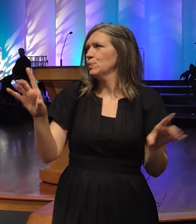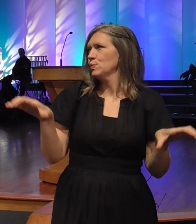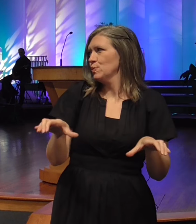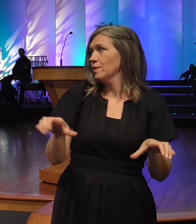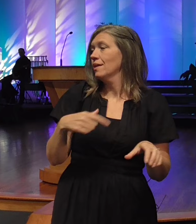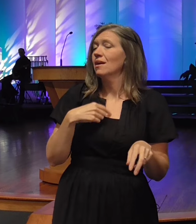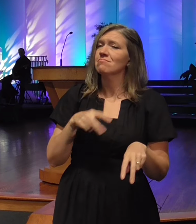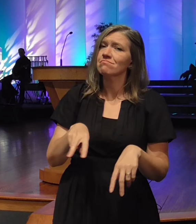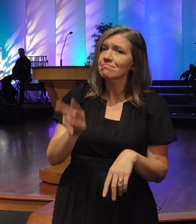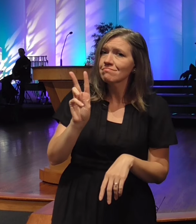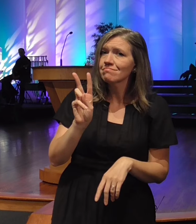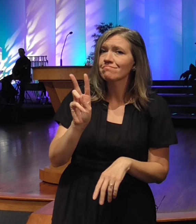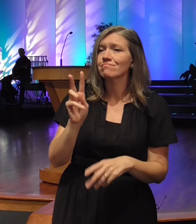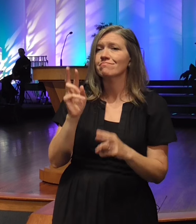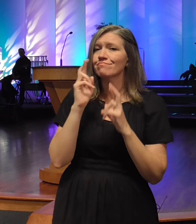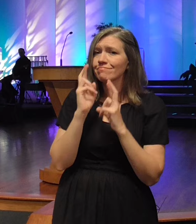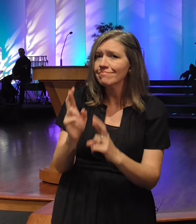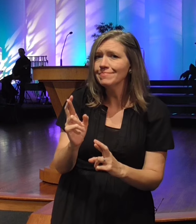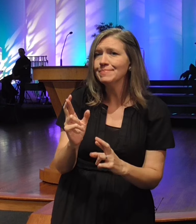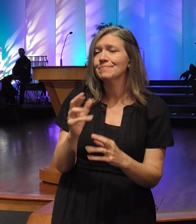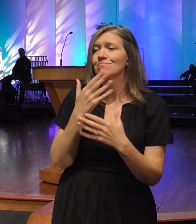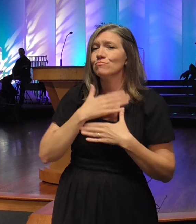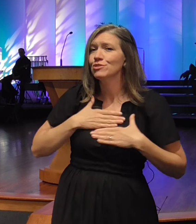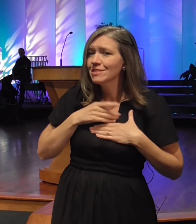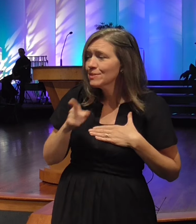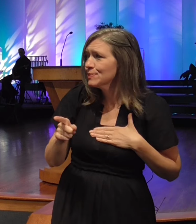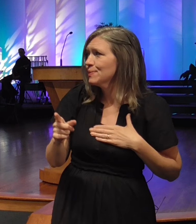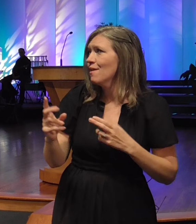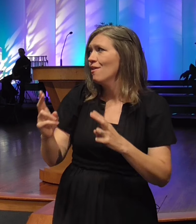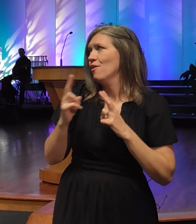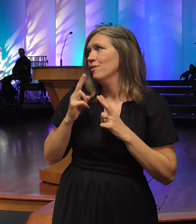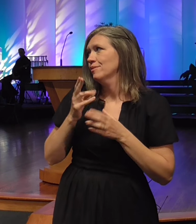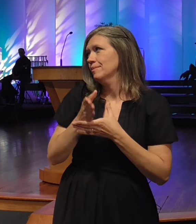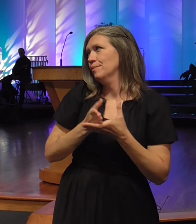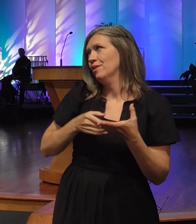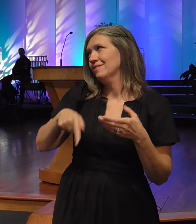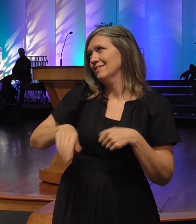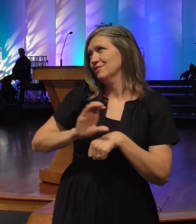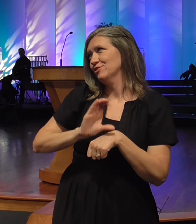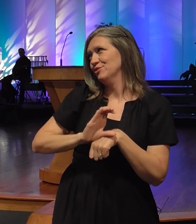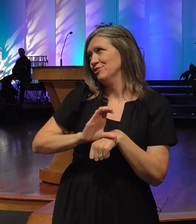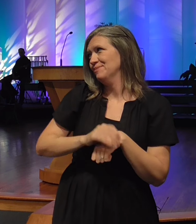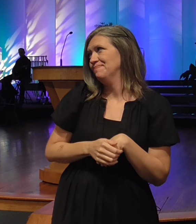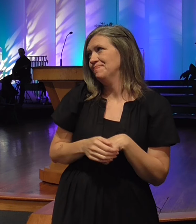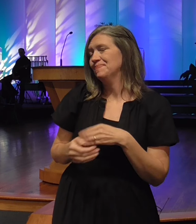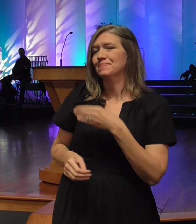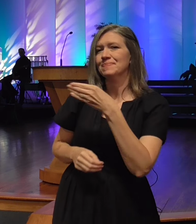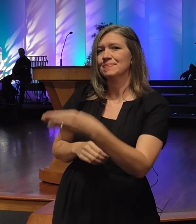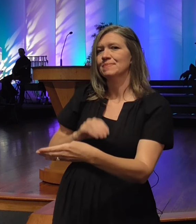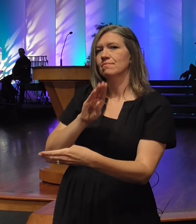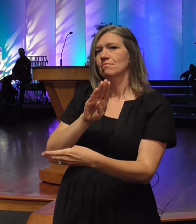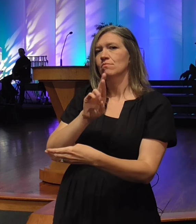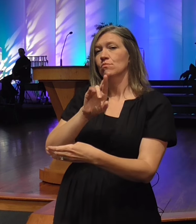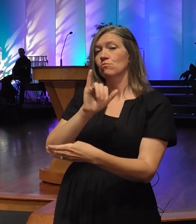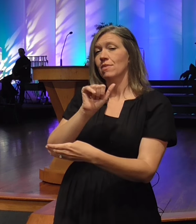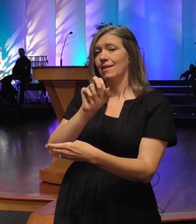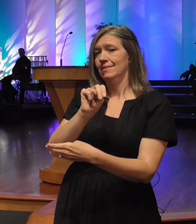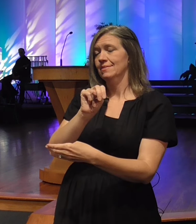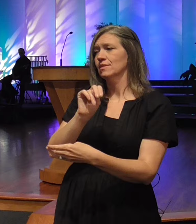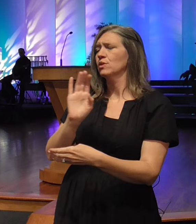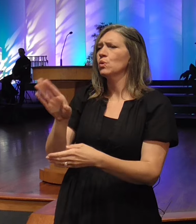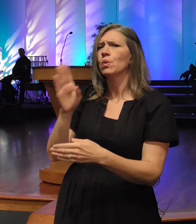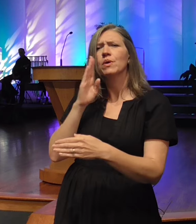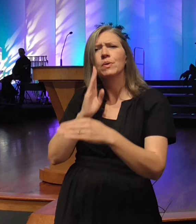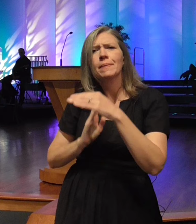creativity with compassion, and that creative compassion shows up in all that you do. I look up to you, I appreciate you, and we are